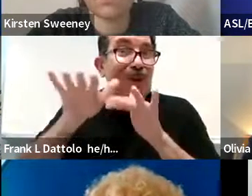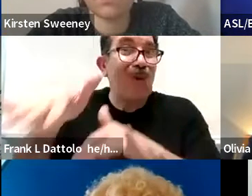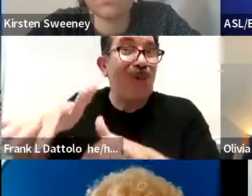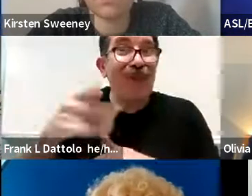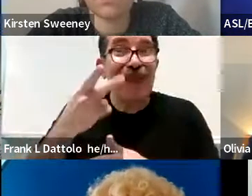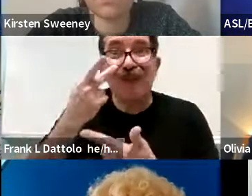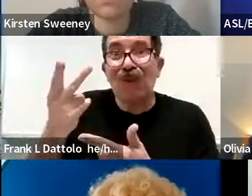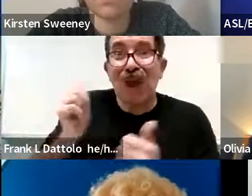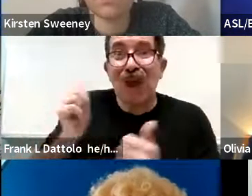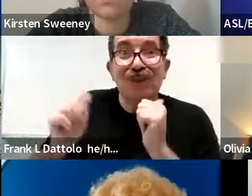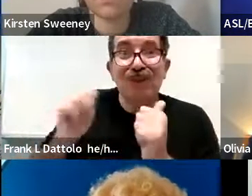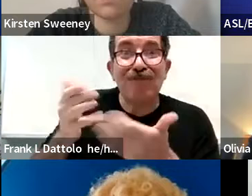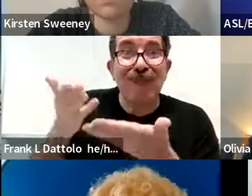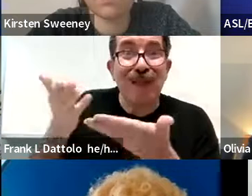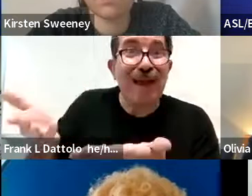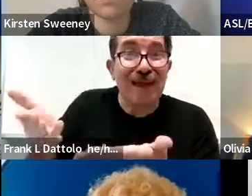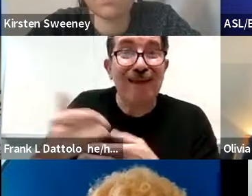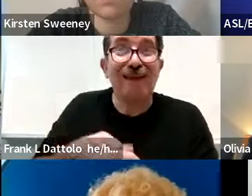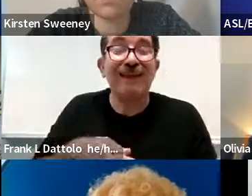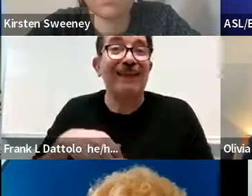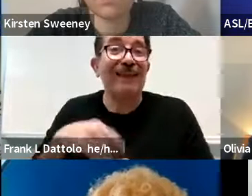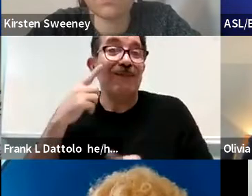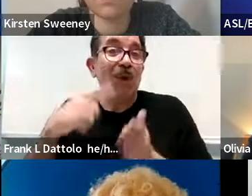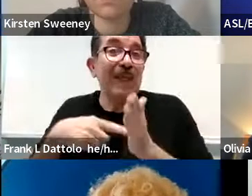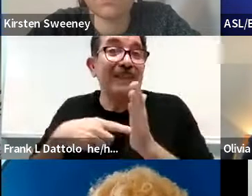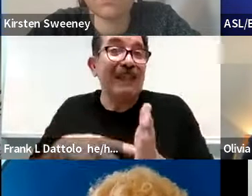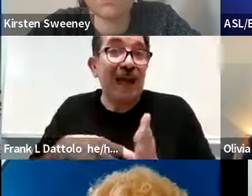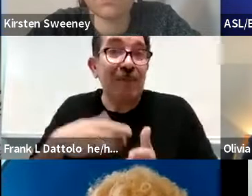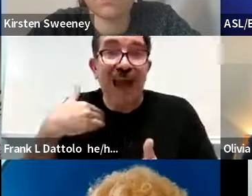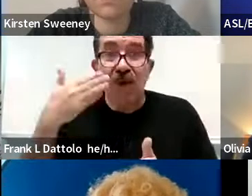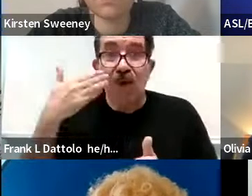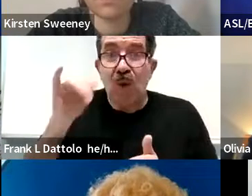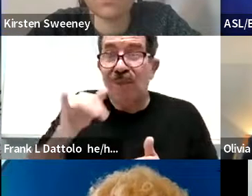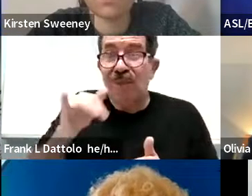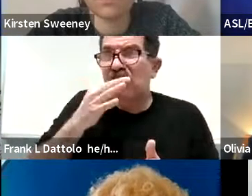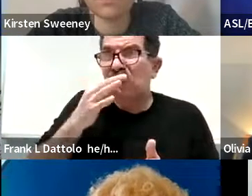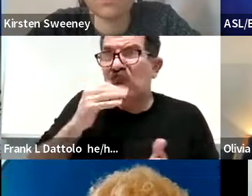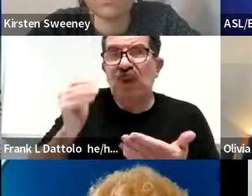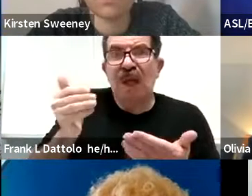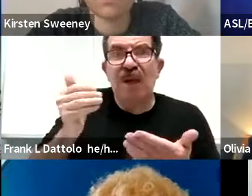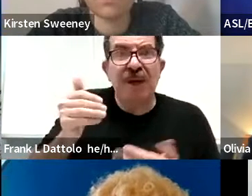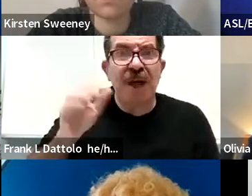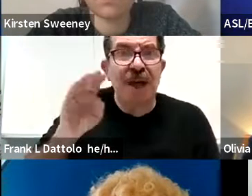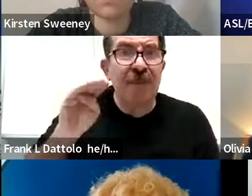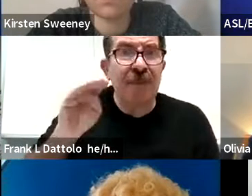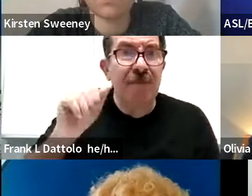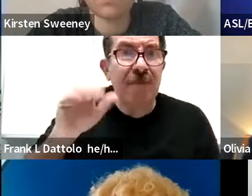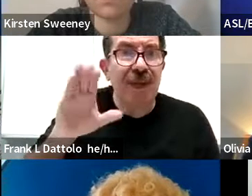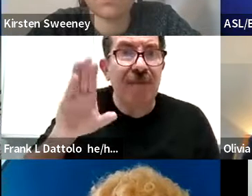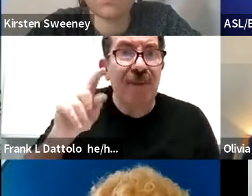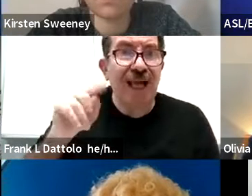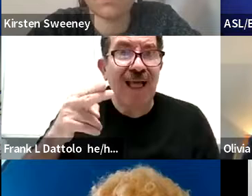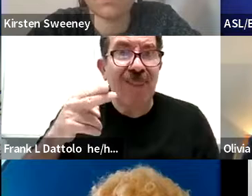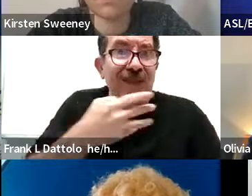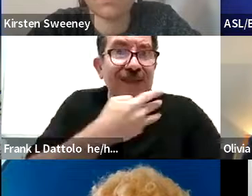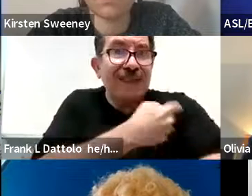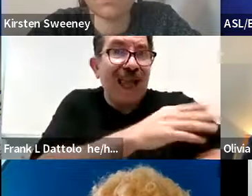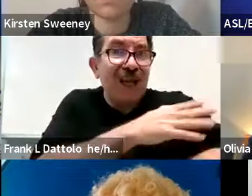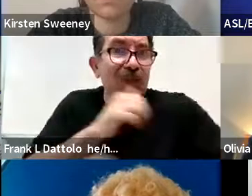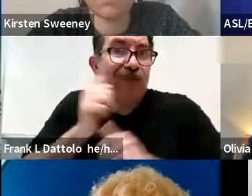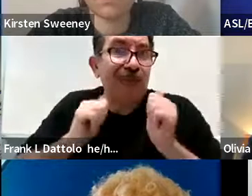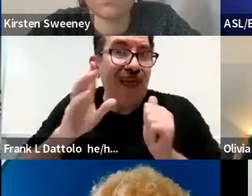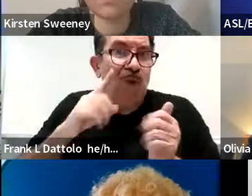younger audiences, and many school children attend those performances. And I know that upcoming